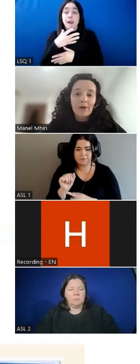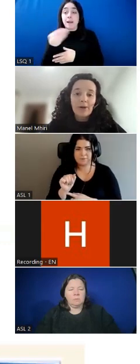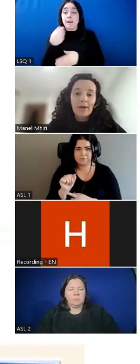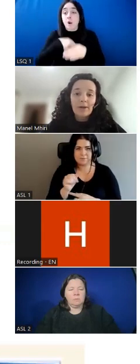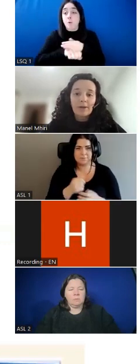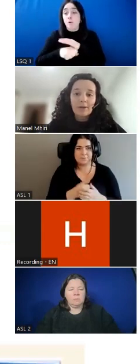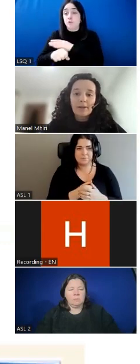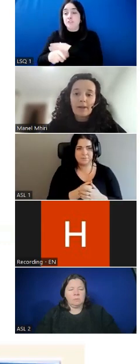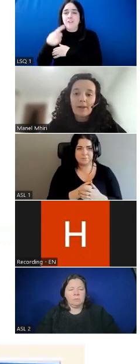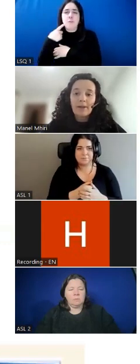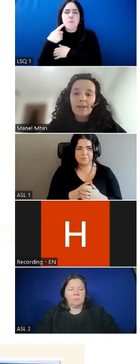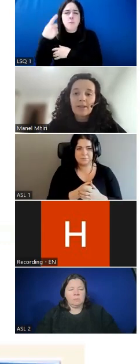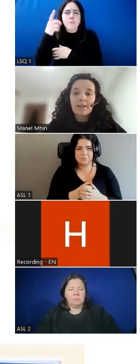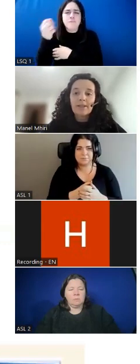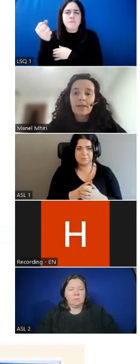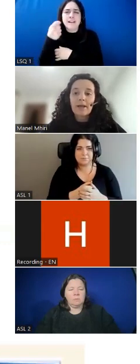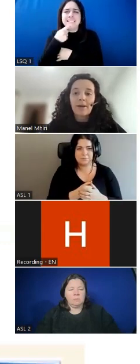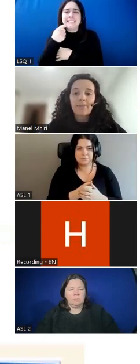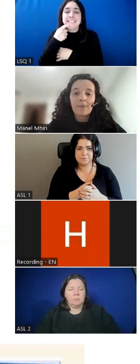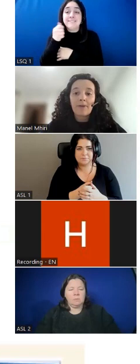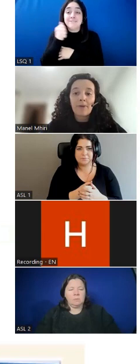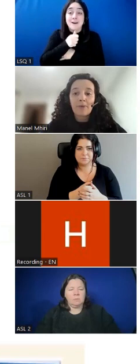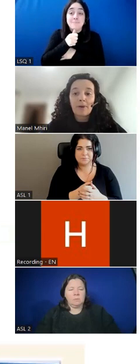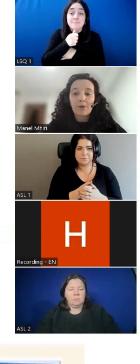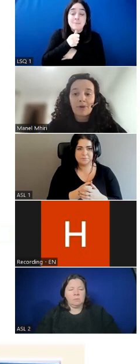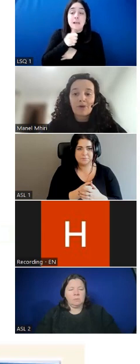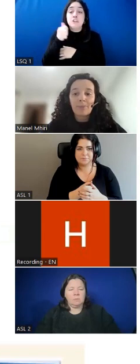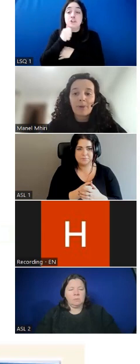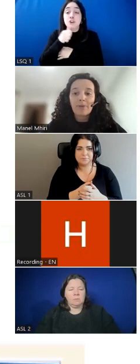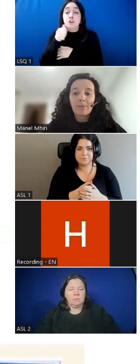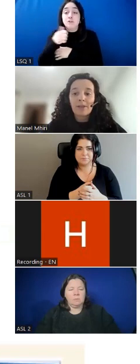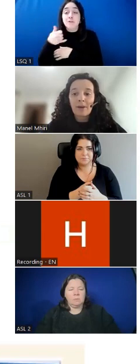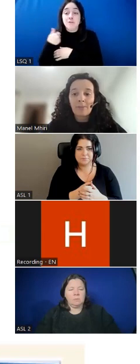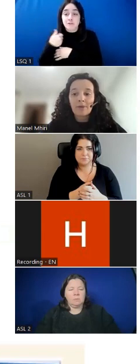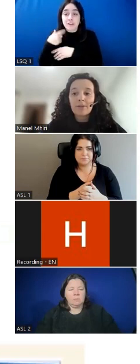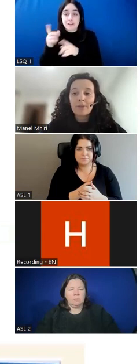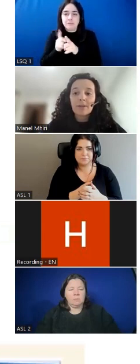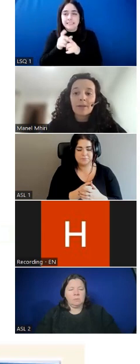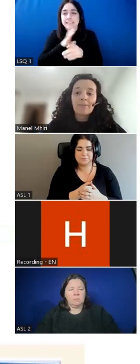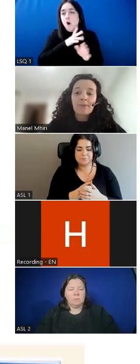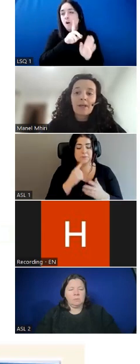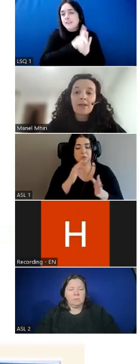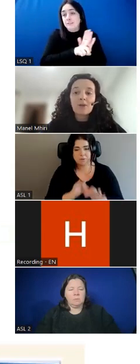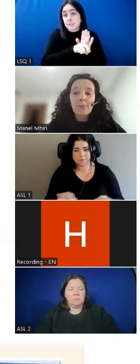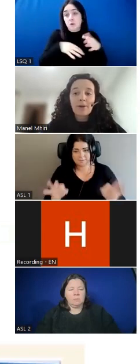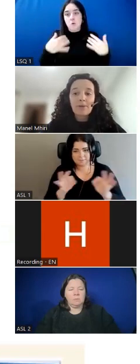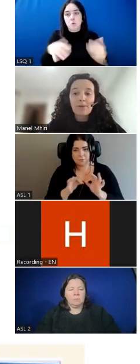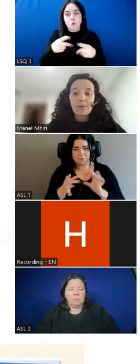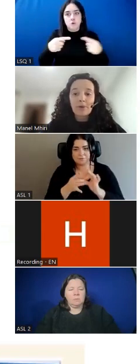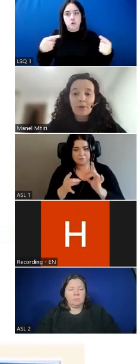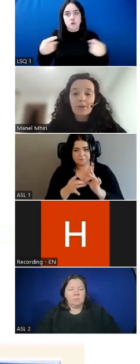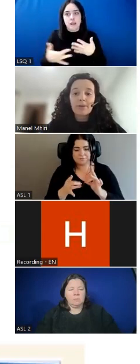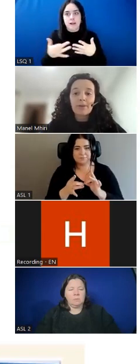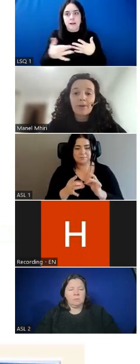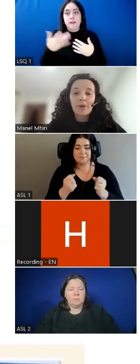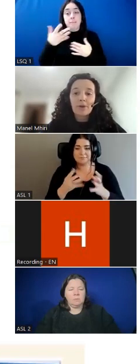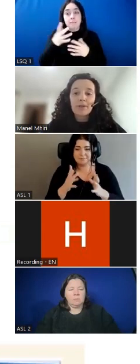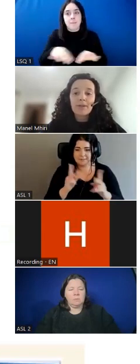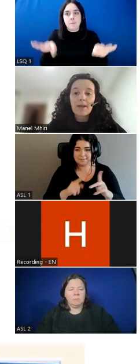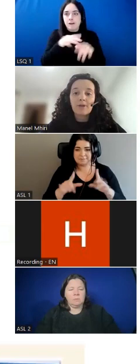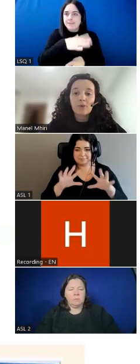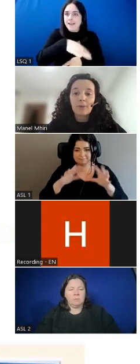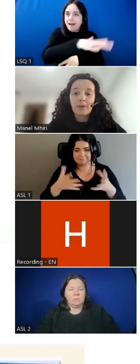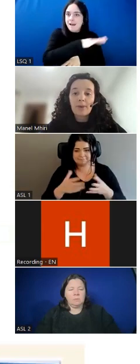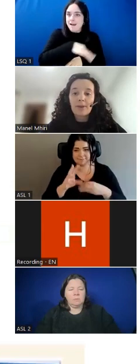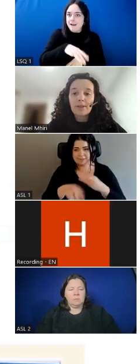I said earlier, this is a very important topic for many members. In some part of the world,